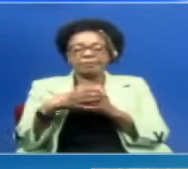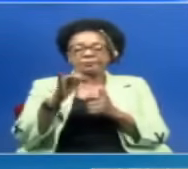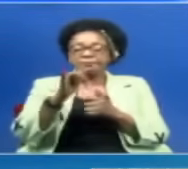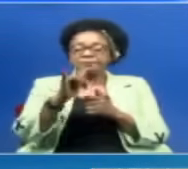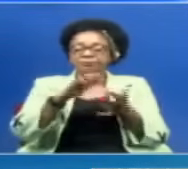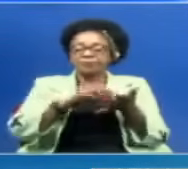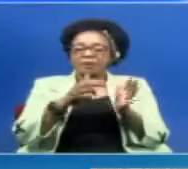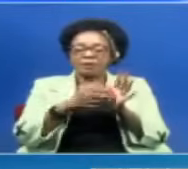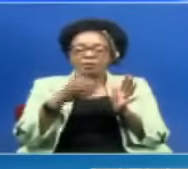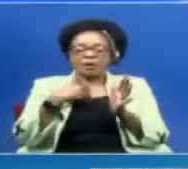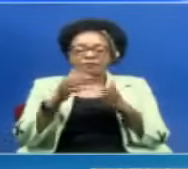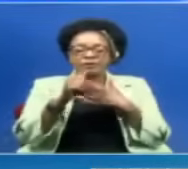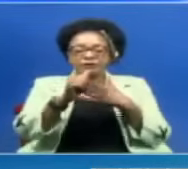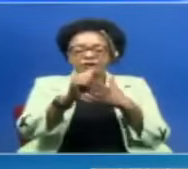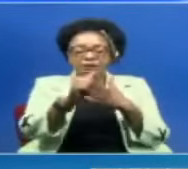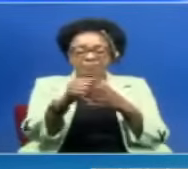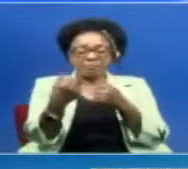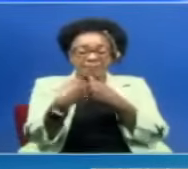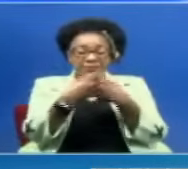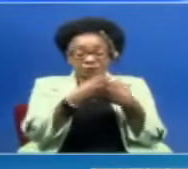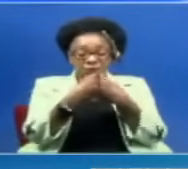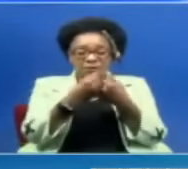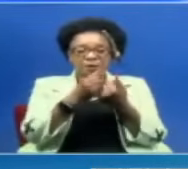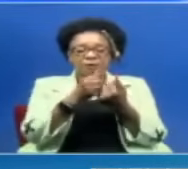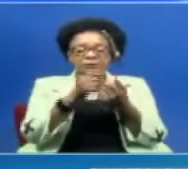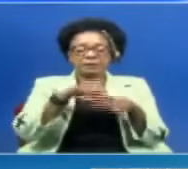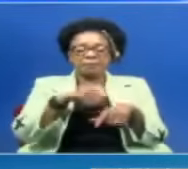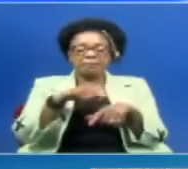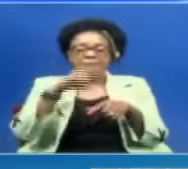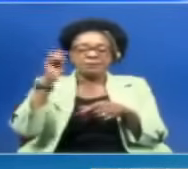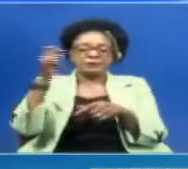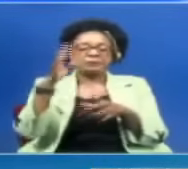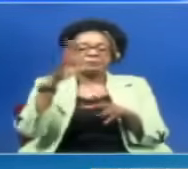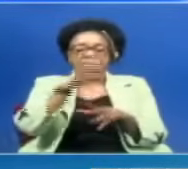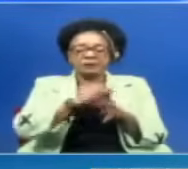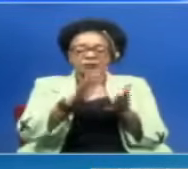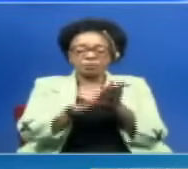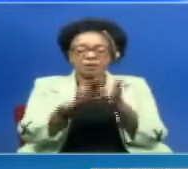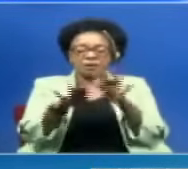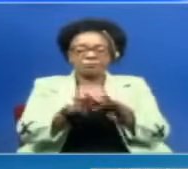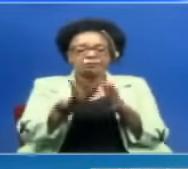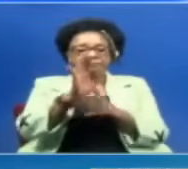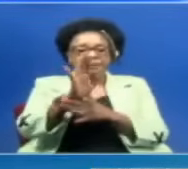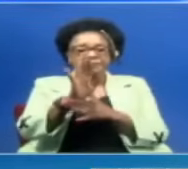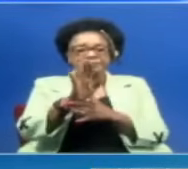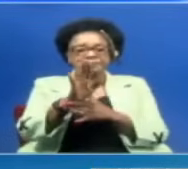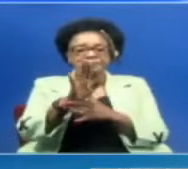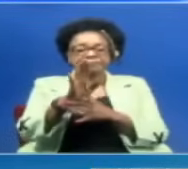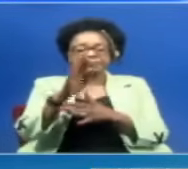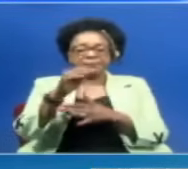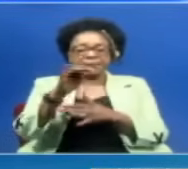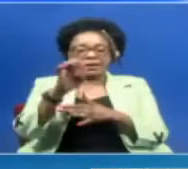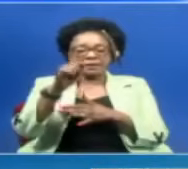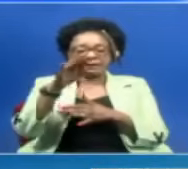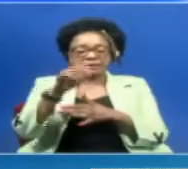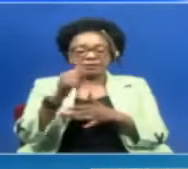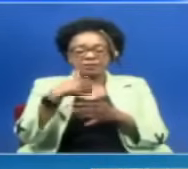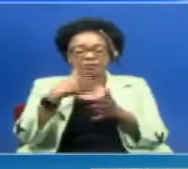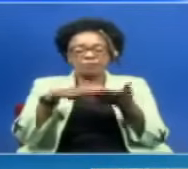leadership vacuum in the absence of the president and his deputy. NTV's Melita Oletenges